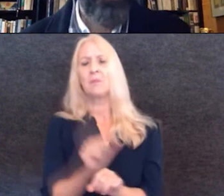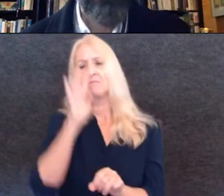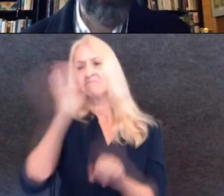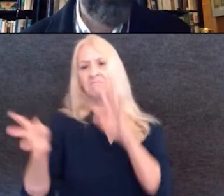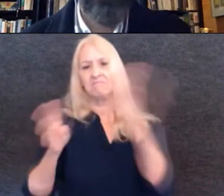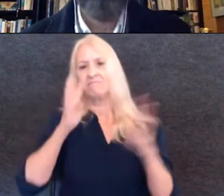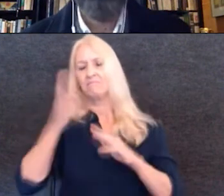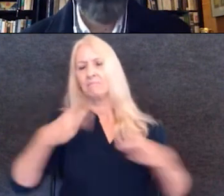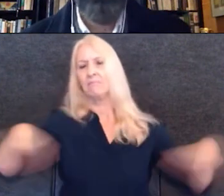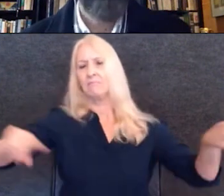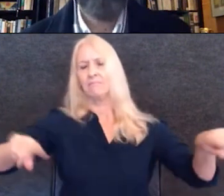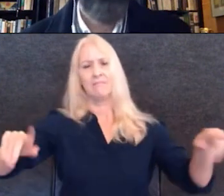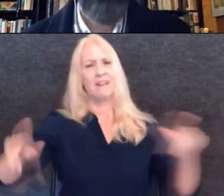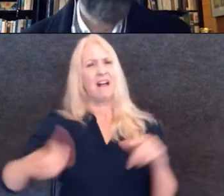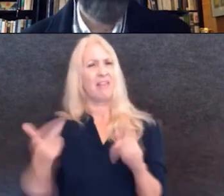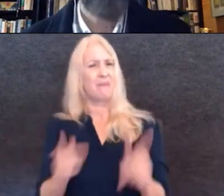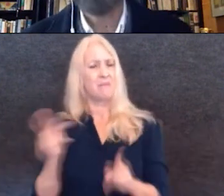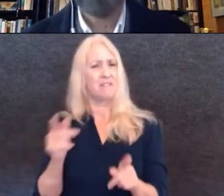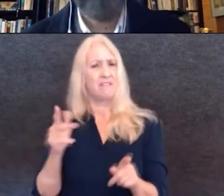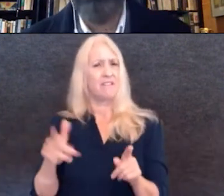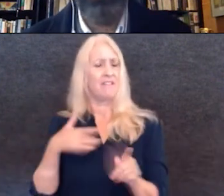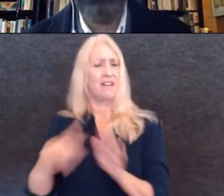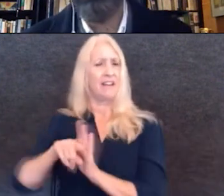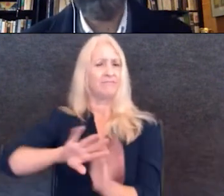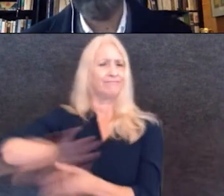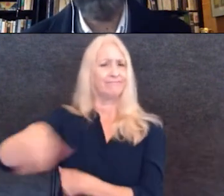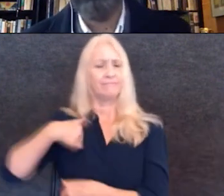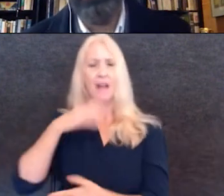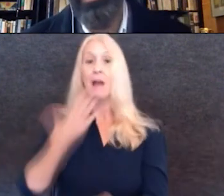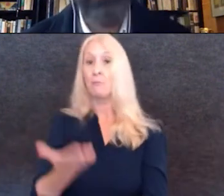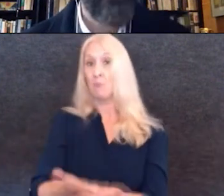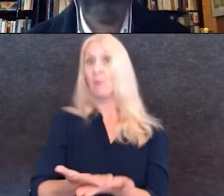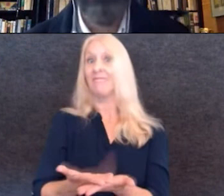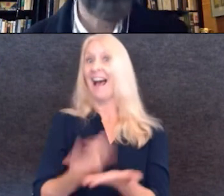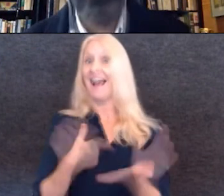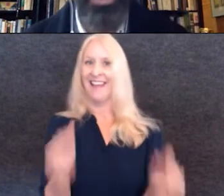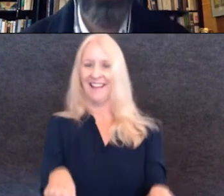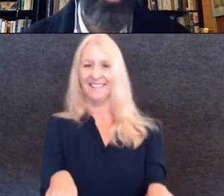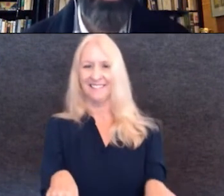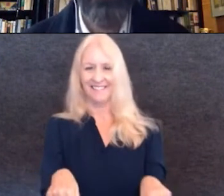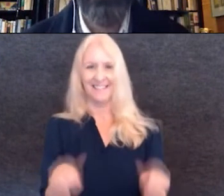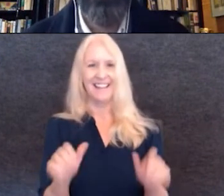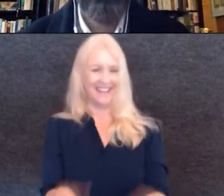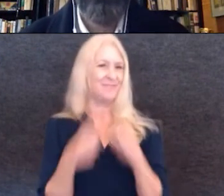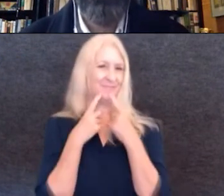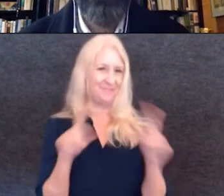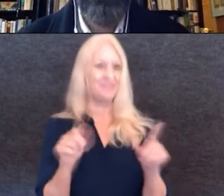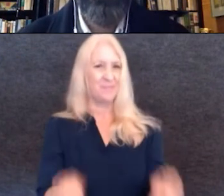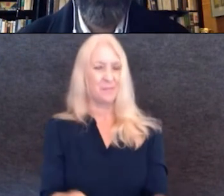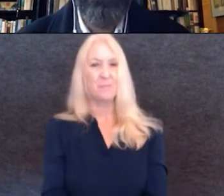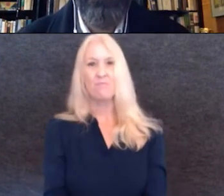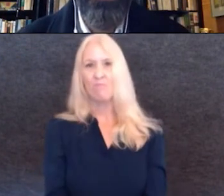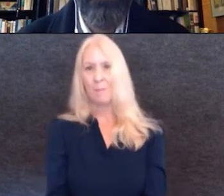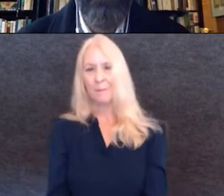bias against me, then I just want to prove them that I can do what I can do. So, I don't,